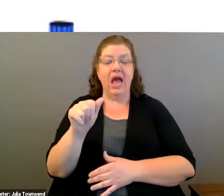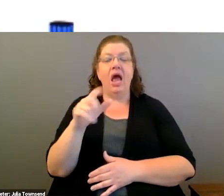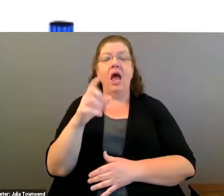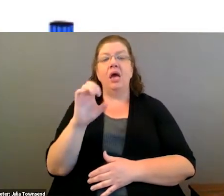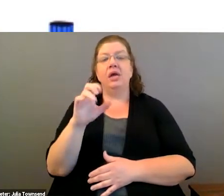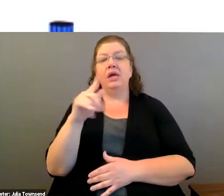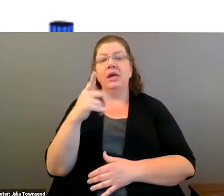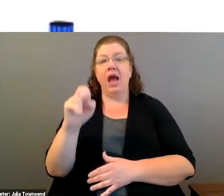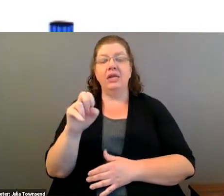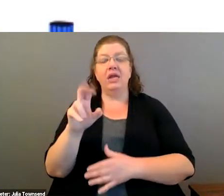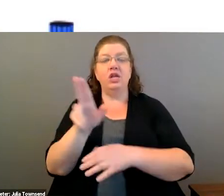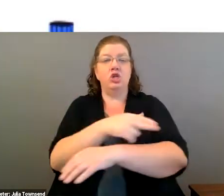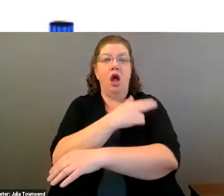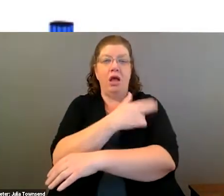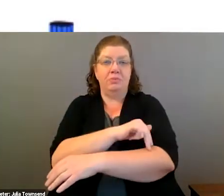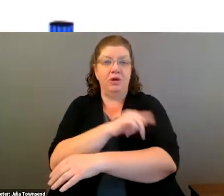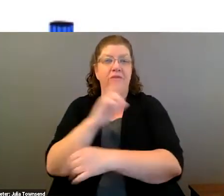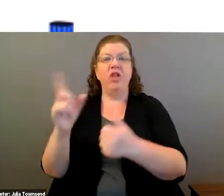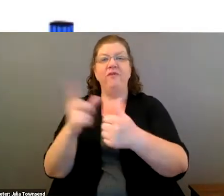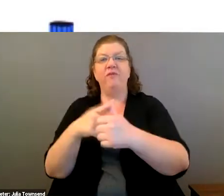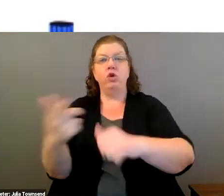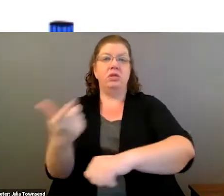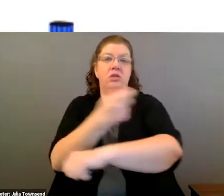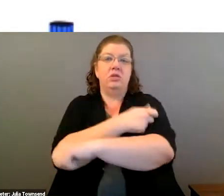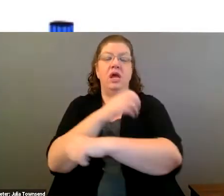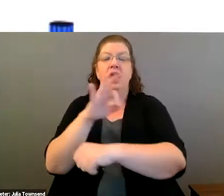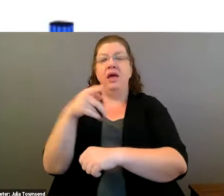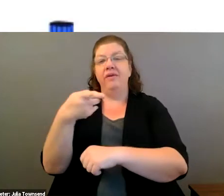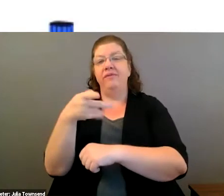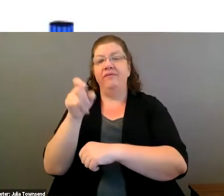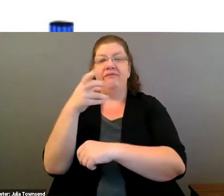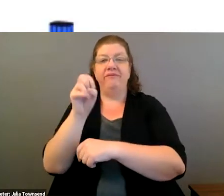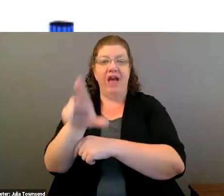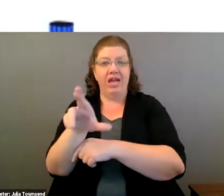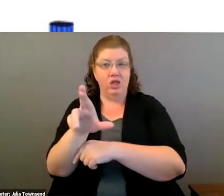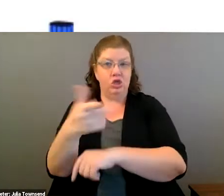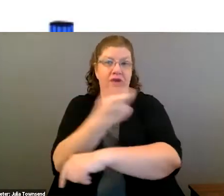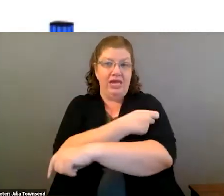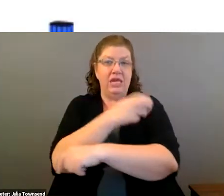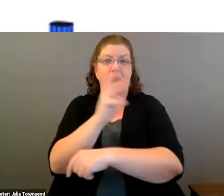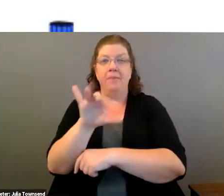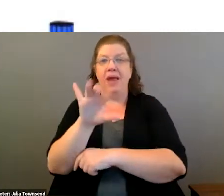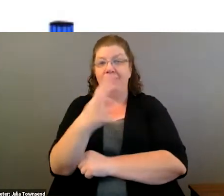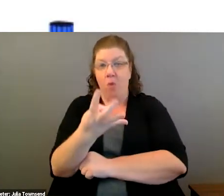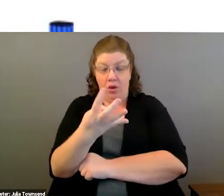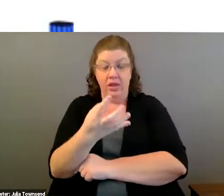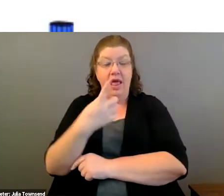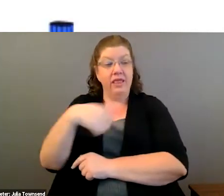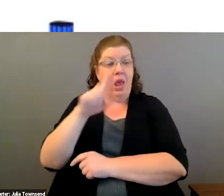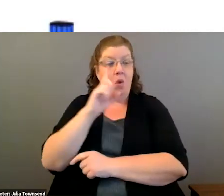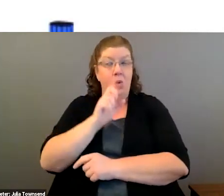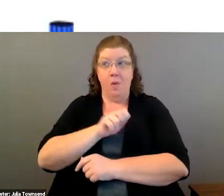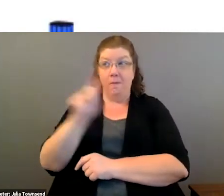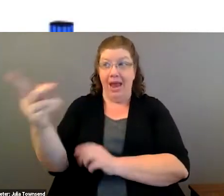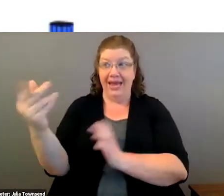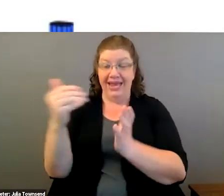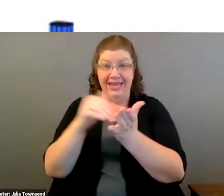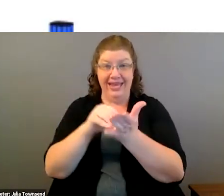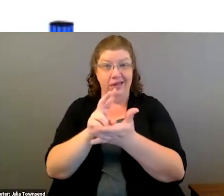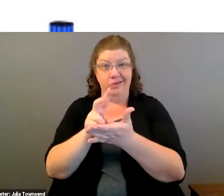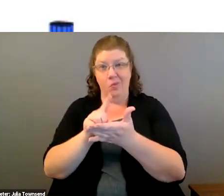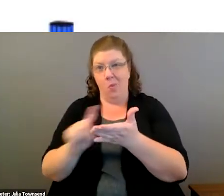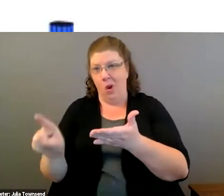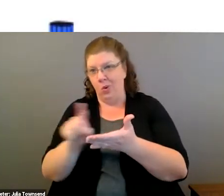their first round of the Pfizer vaccine on May 4th. They'll be returning in a week or two for their